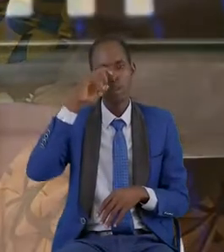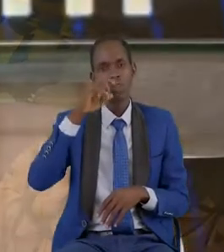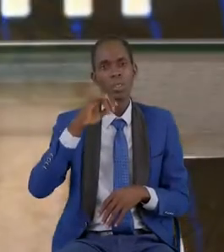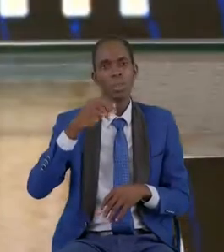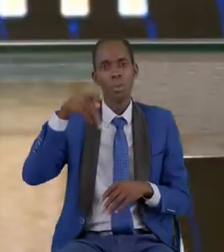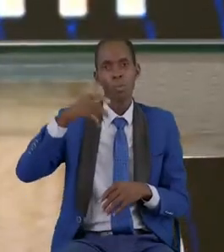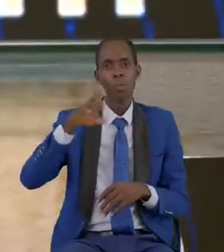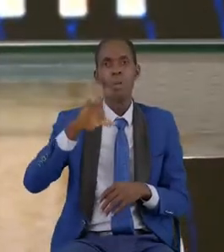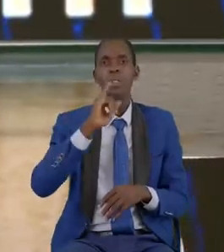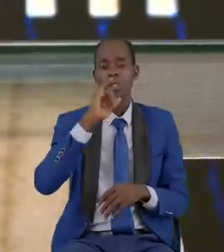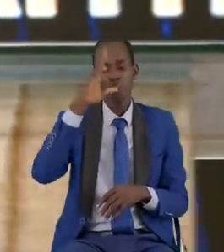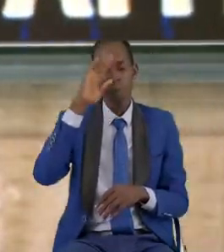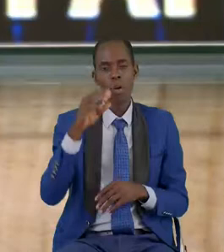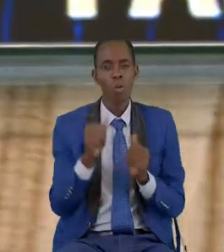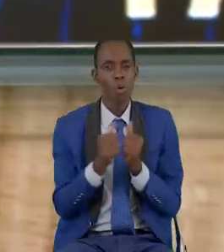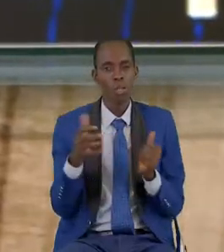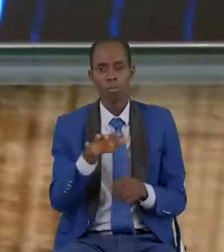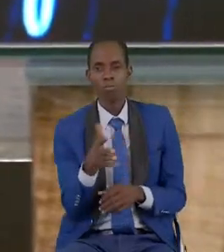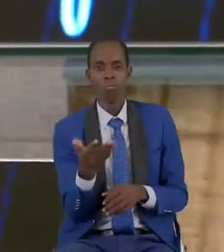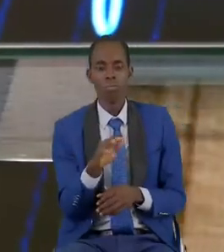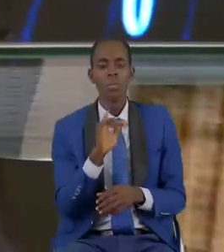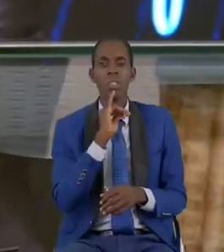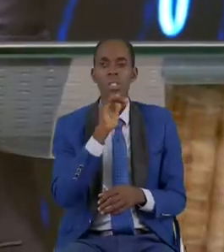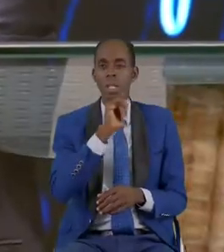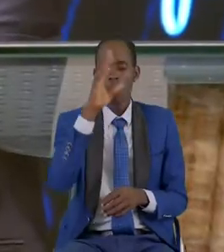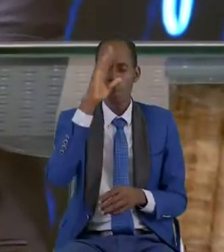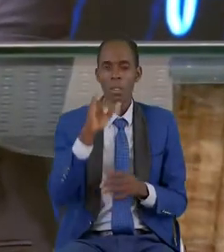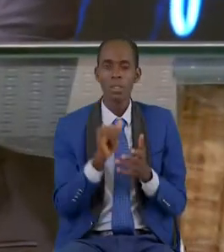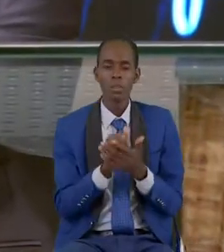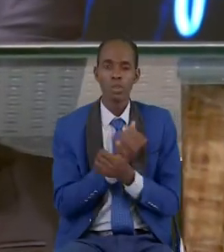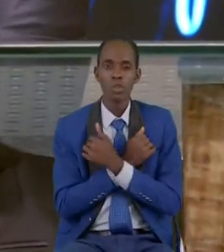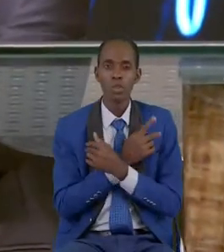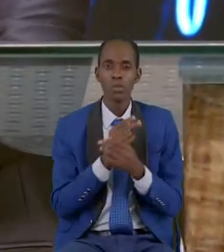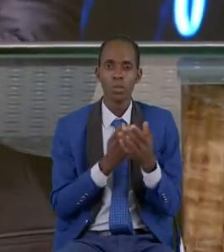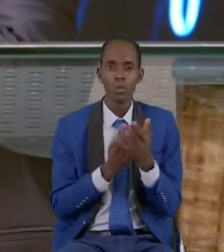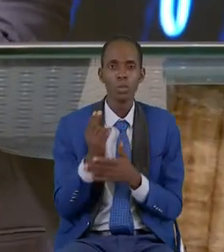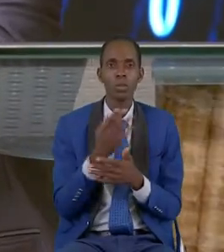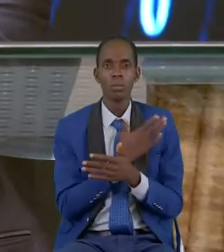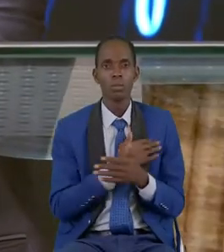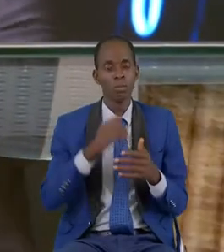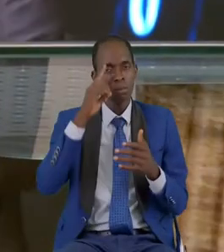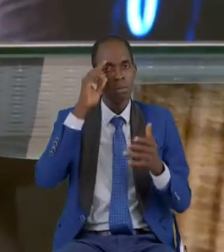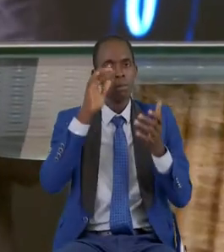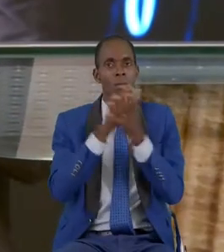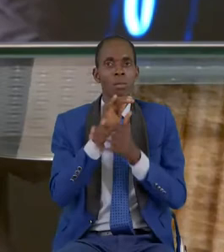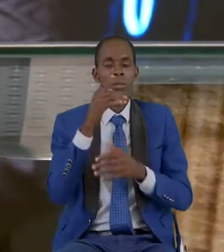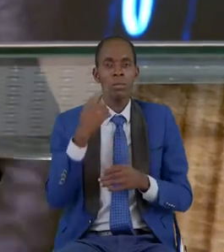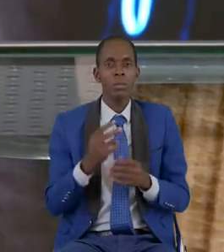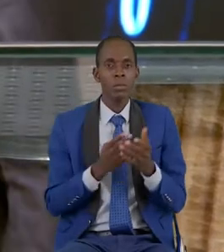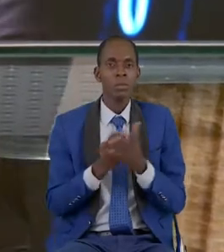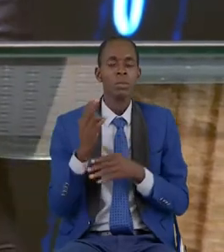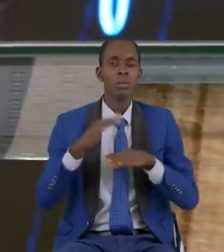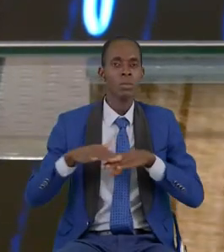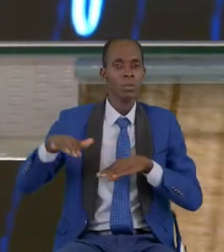That Paul is a man that loves the truth and believes the truth above even me.